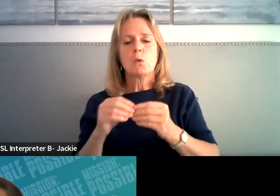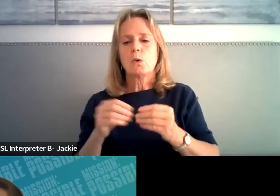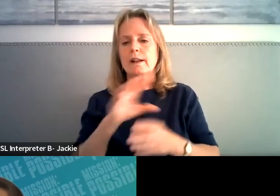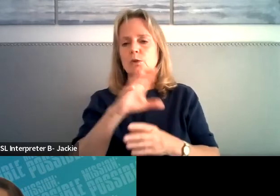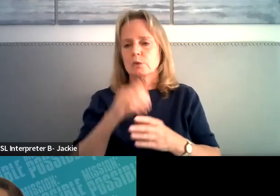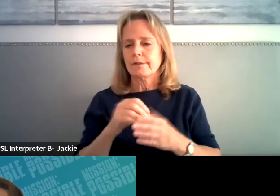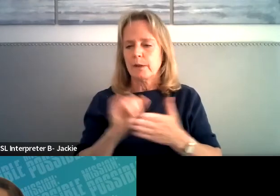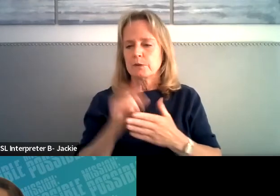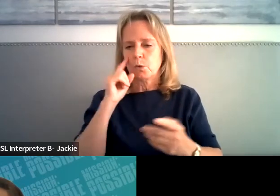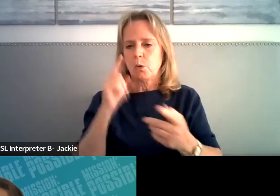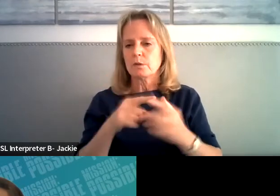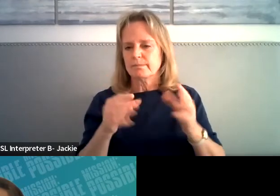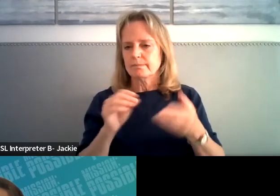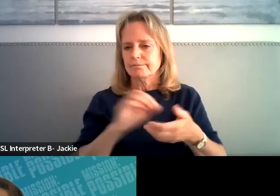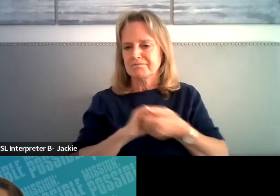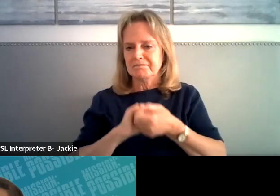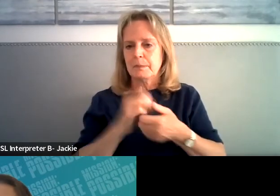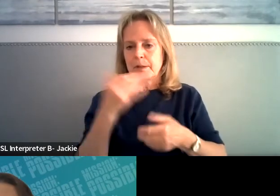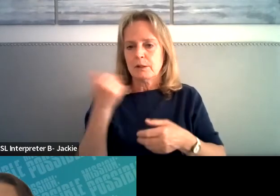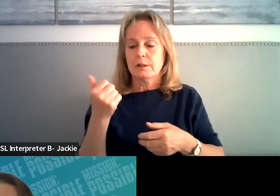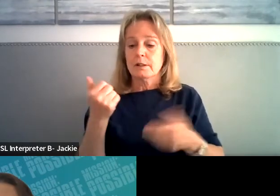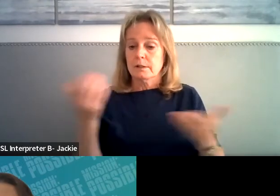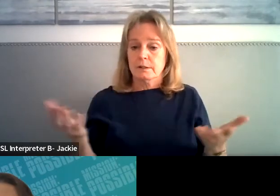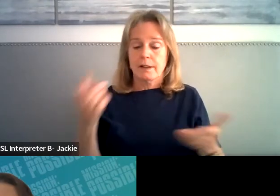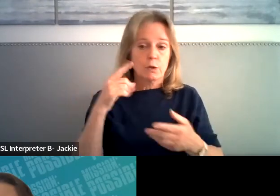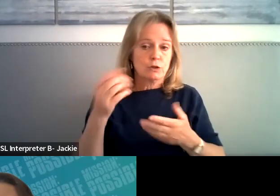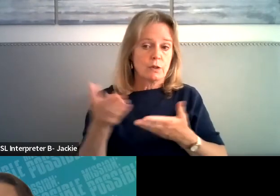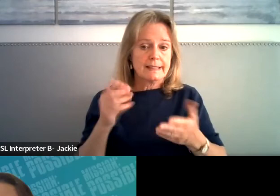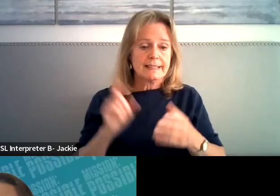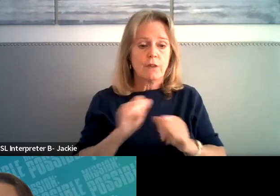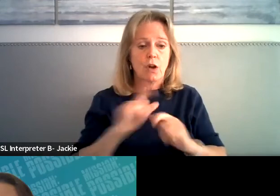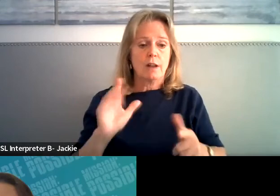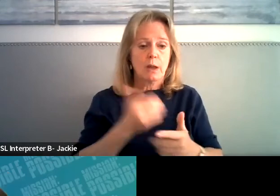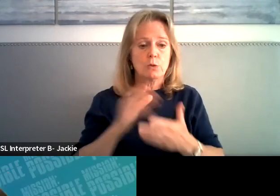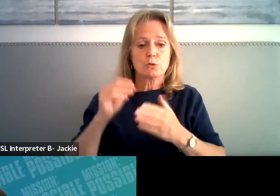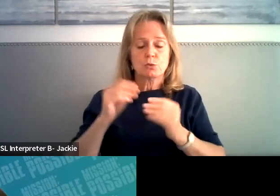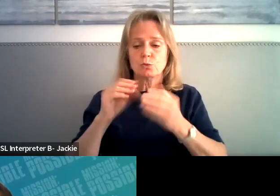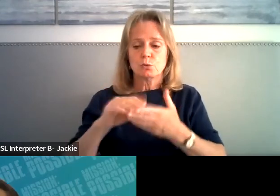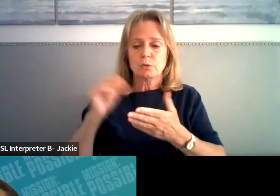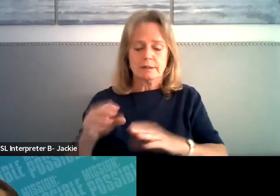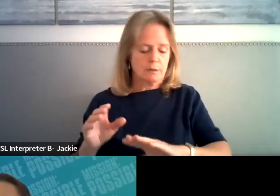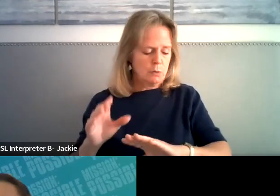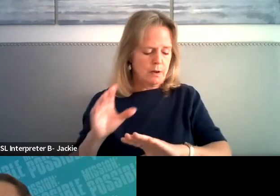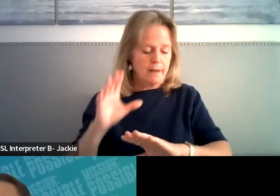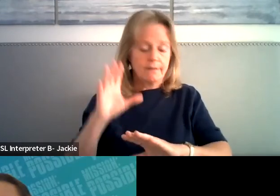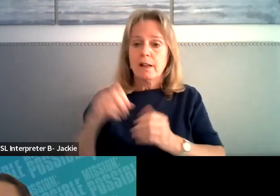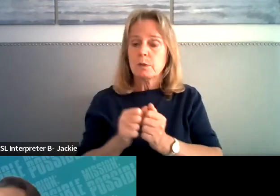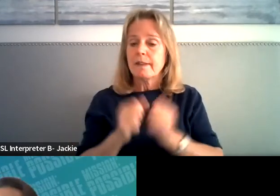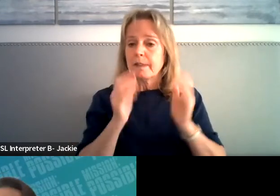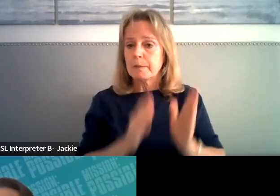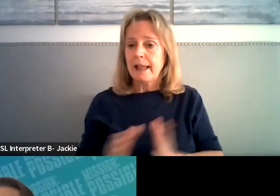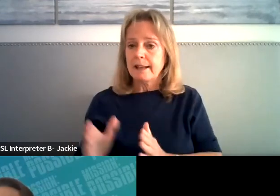and collaborative to better serve the needs of all their students, we got involved in the planning